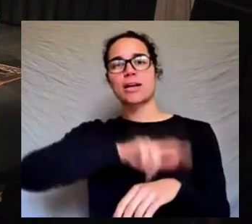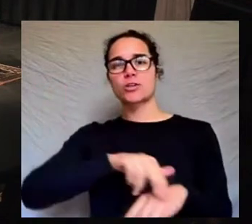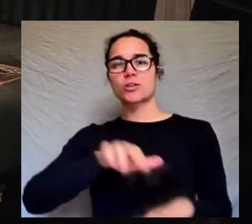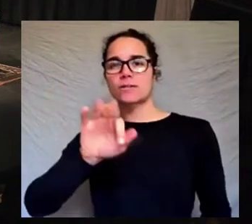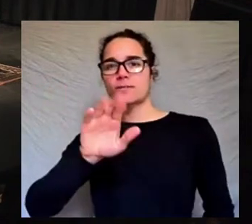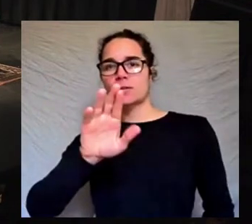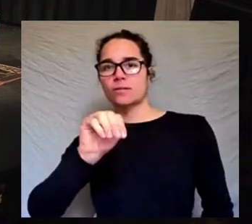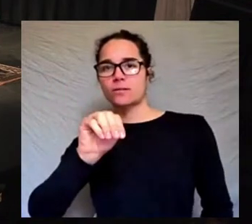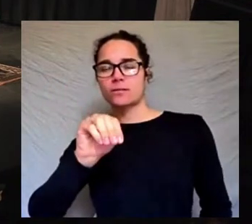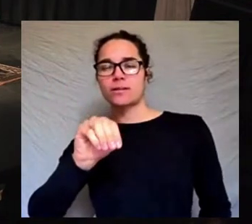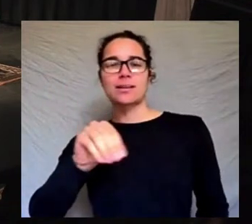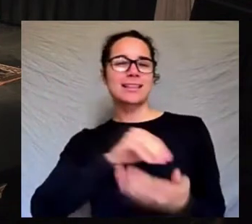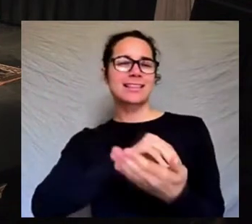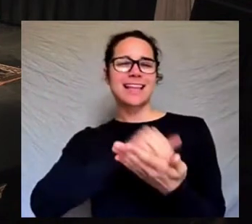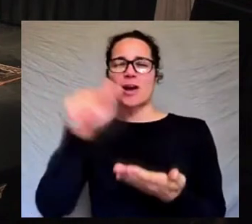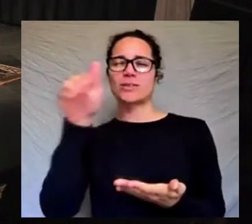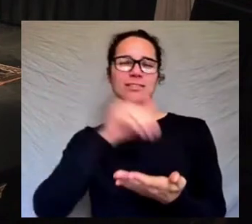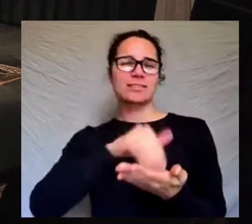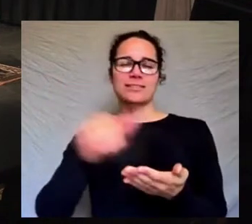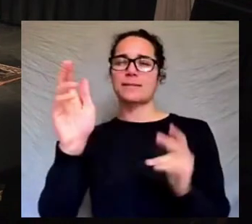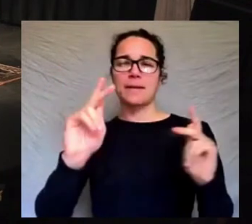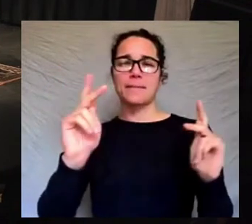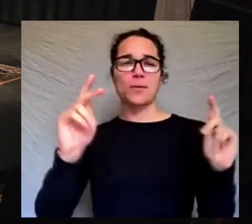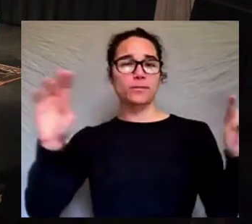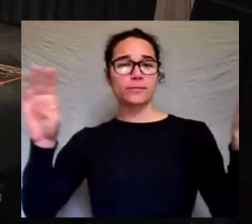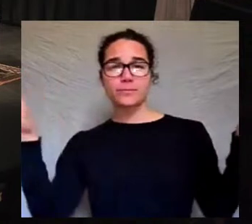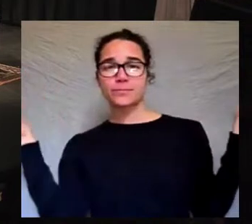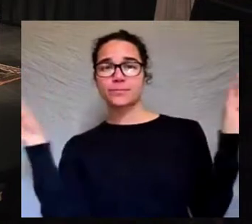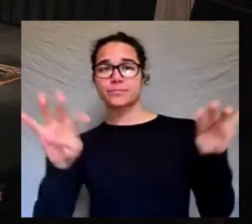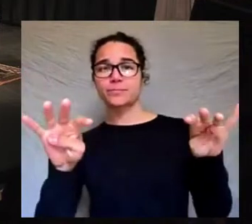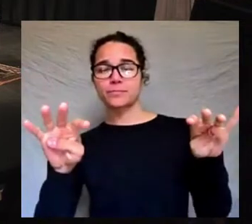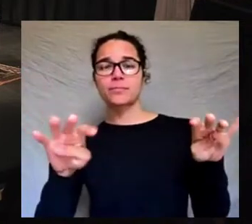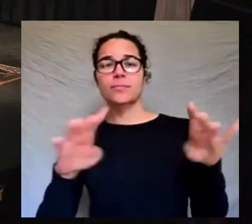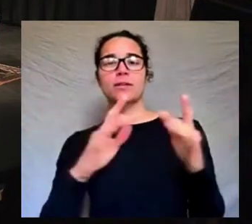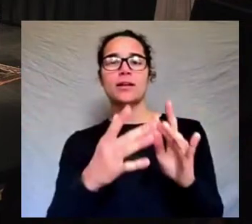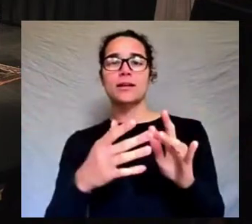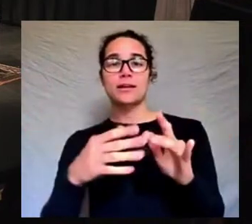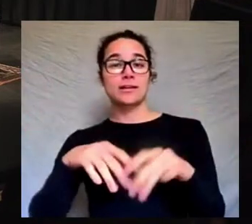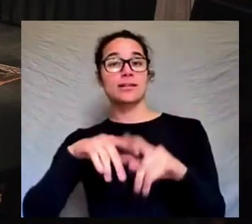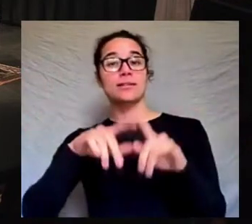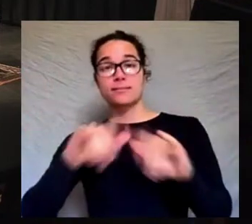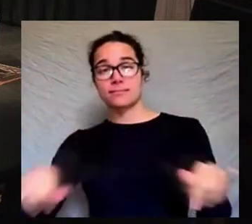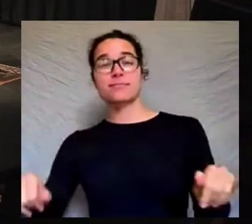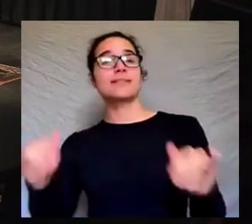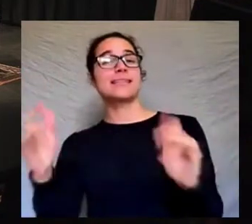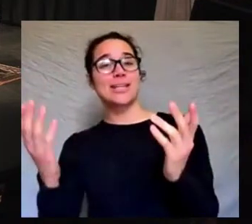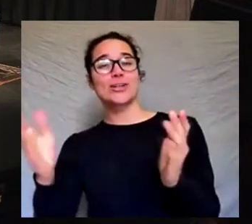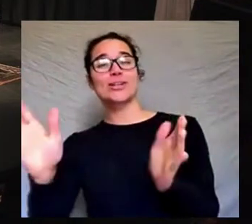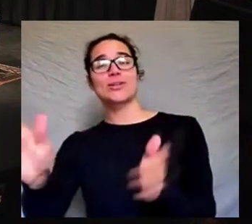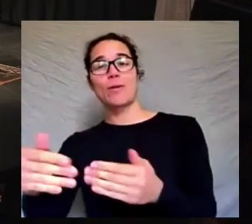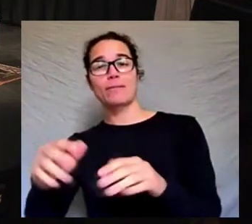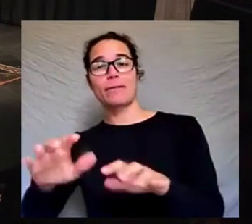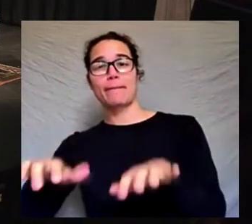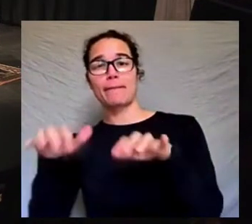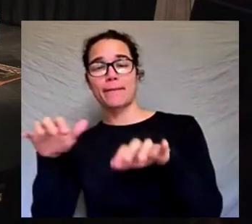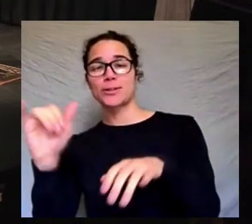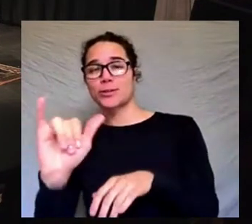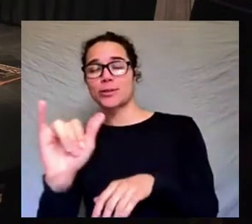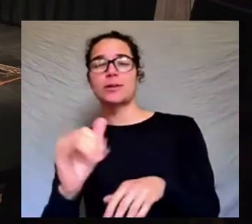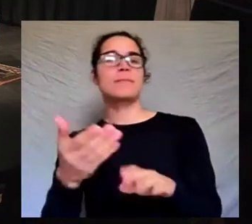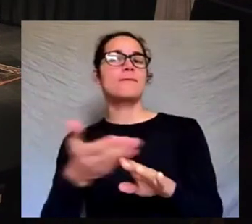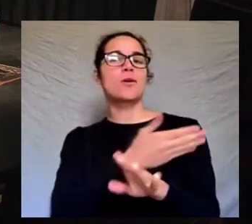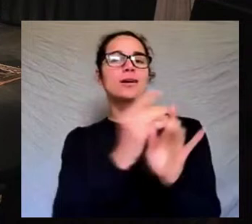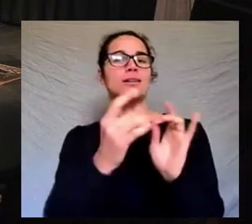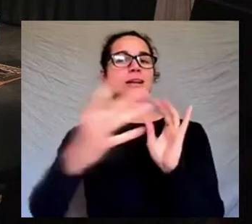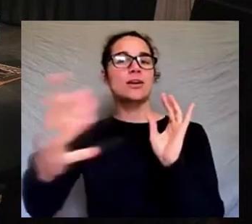of people are watching online, not only people here in this room, and we thank you. Before I let you go, I want to save